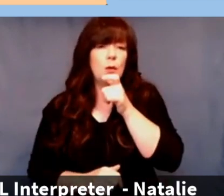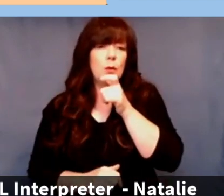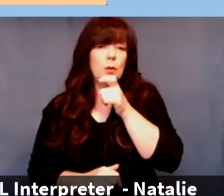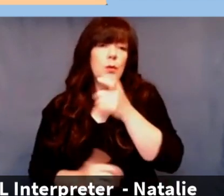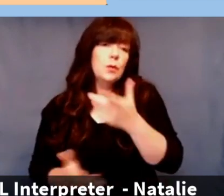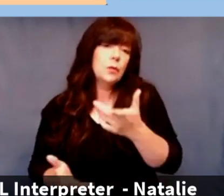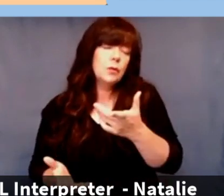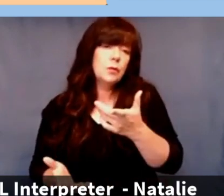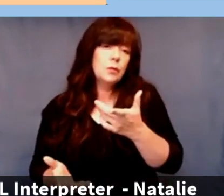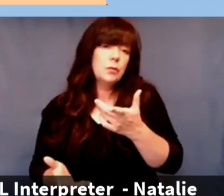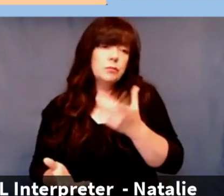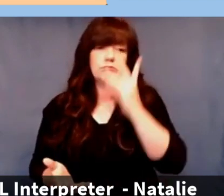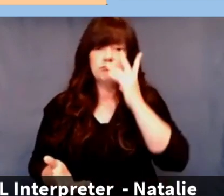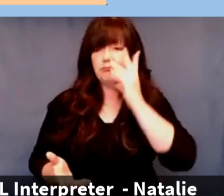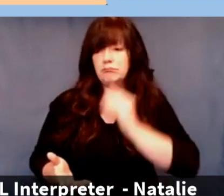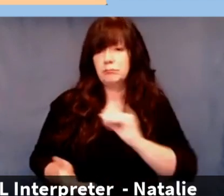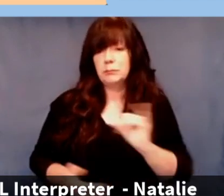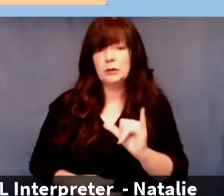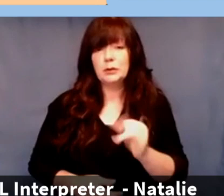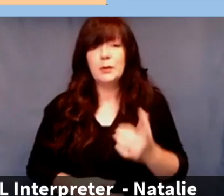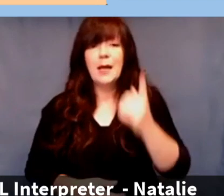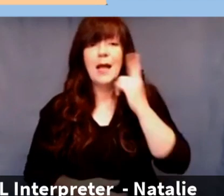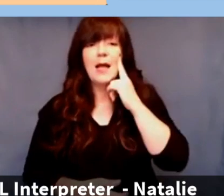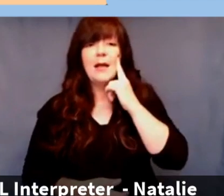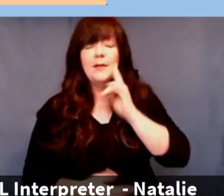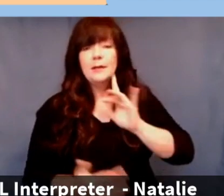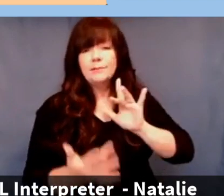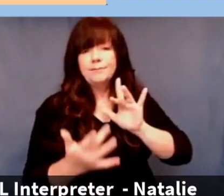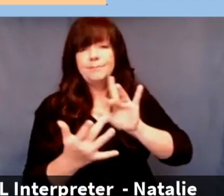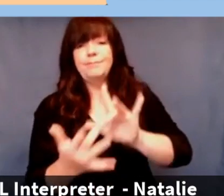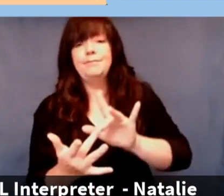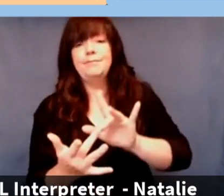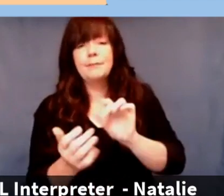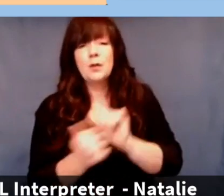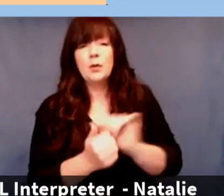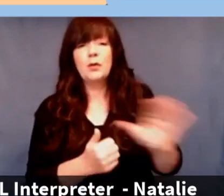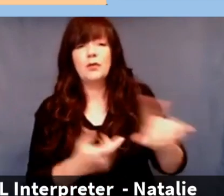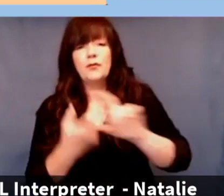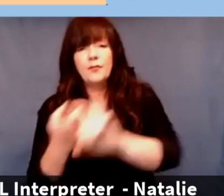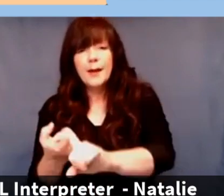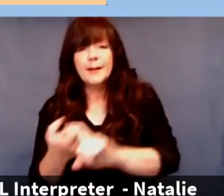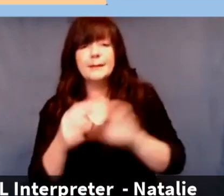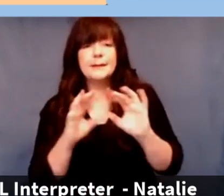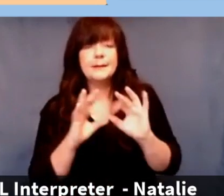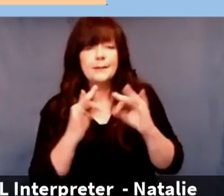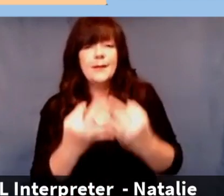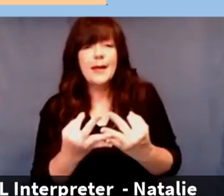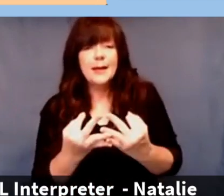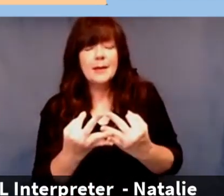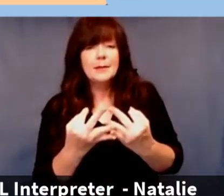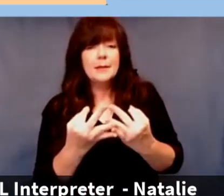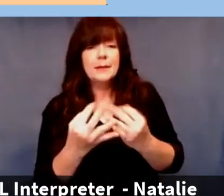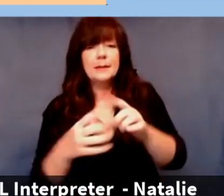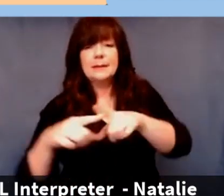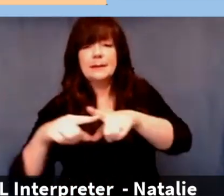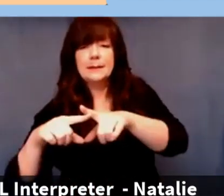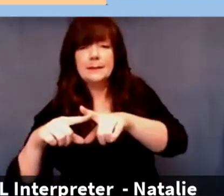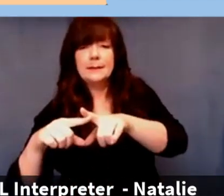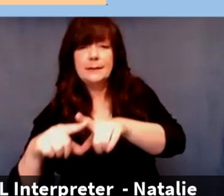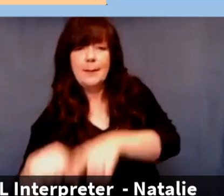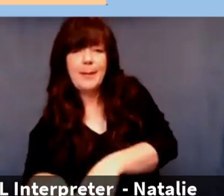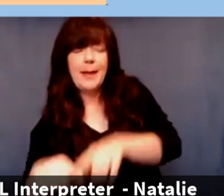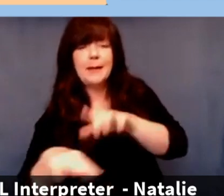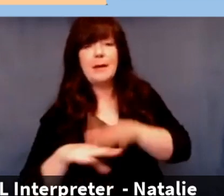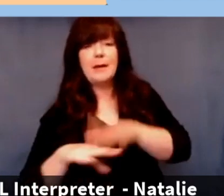who are going through it. I think reaching out to your friends, to your family, leaning in to your,